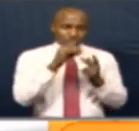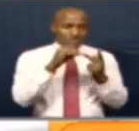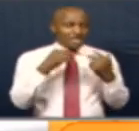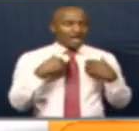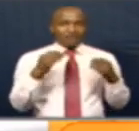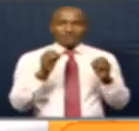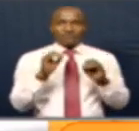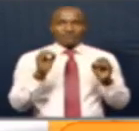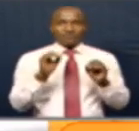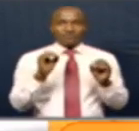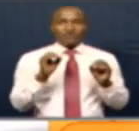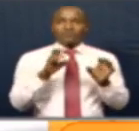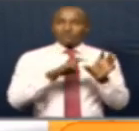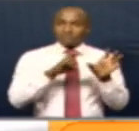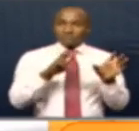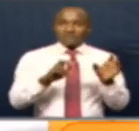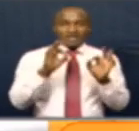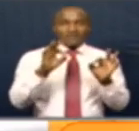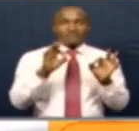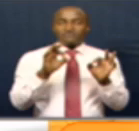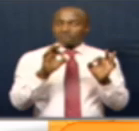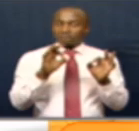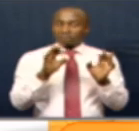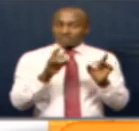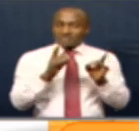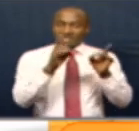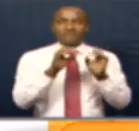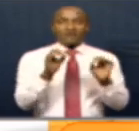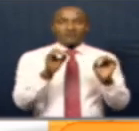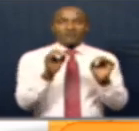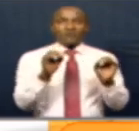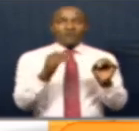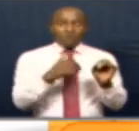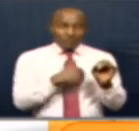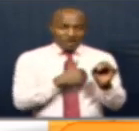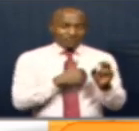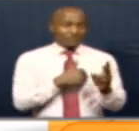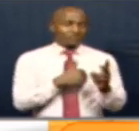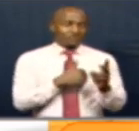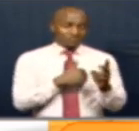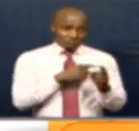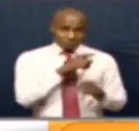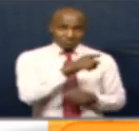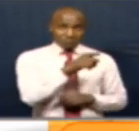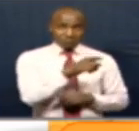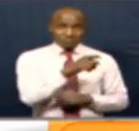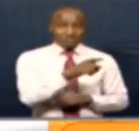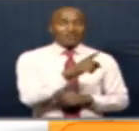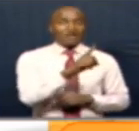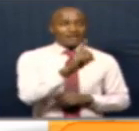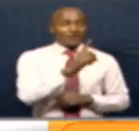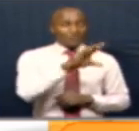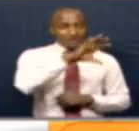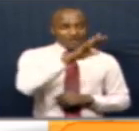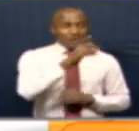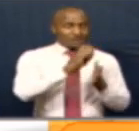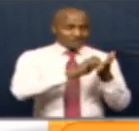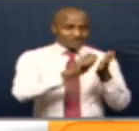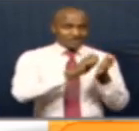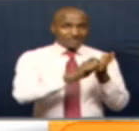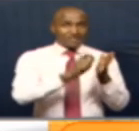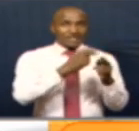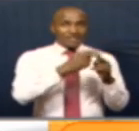to resign if they fail to deliver. Tonight I'm hosting, to my far right, Nairobi County Secretary